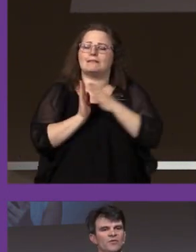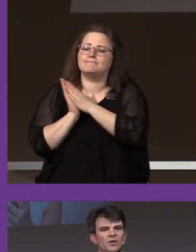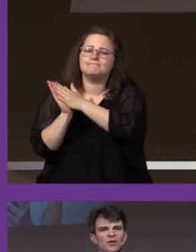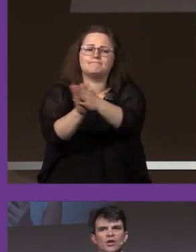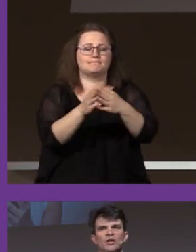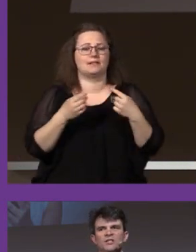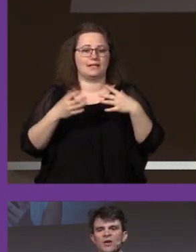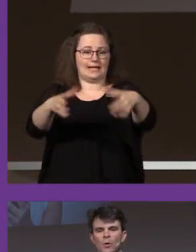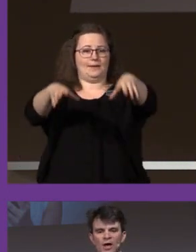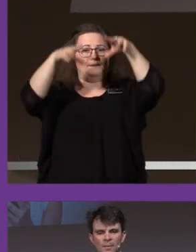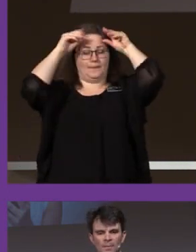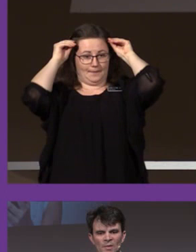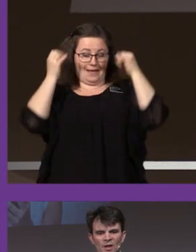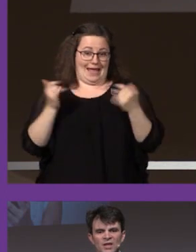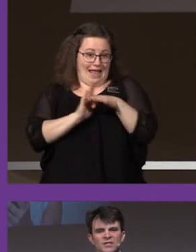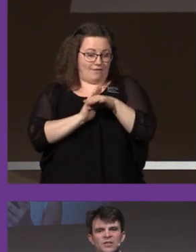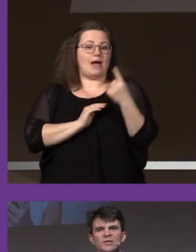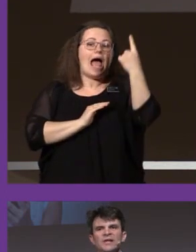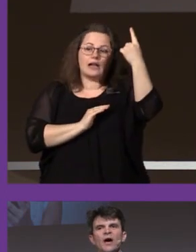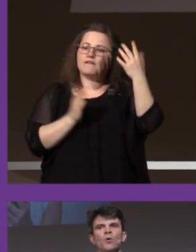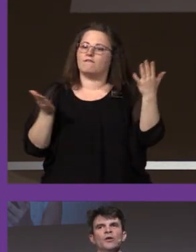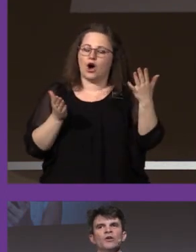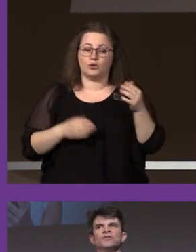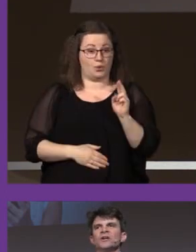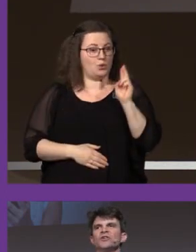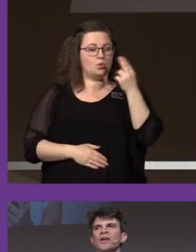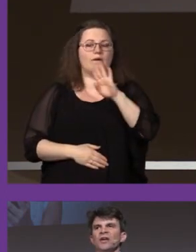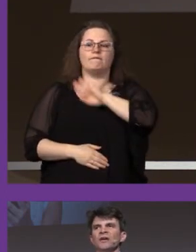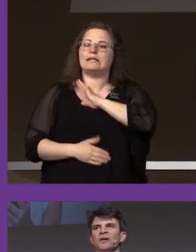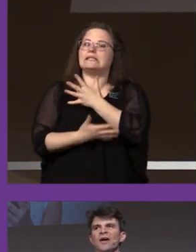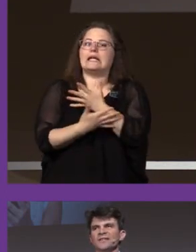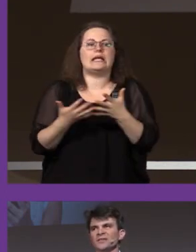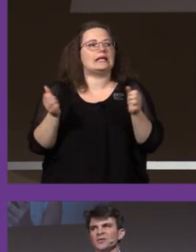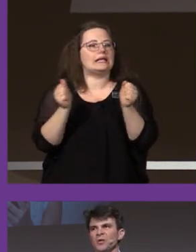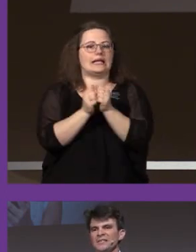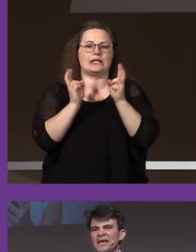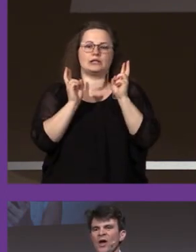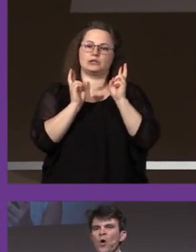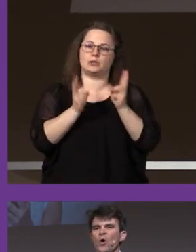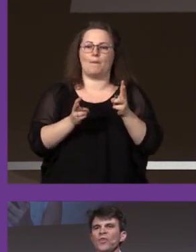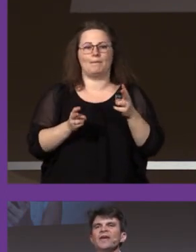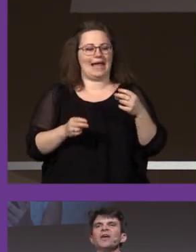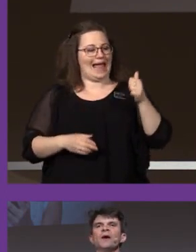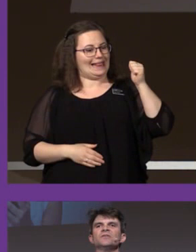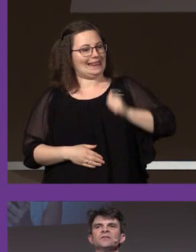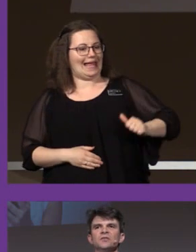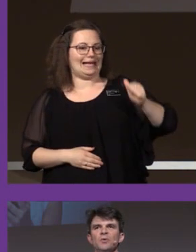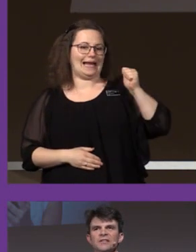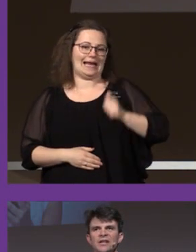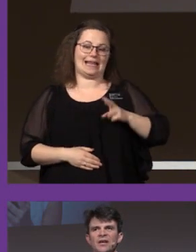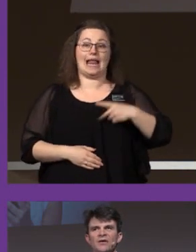this afternoon that you can take away, it's that there is now no such thing as accessibility or thinking